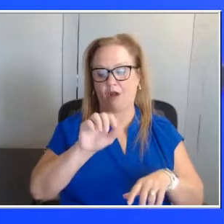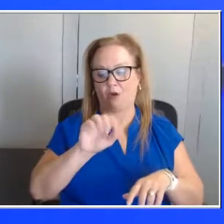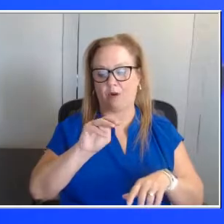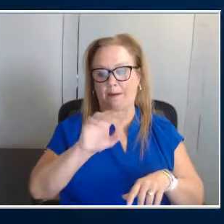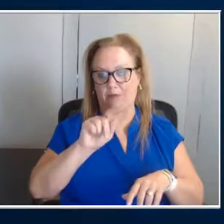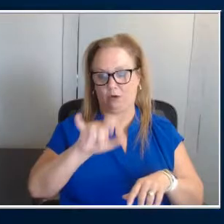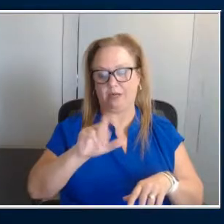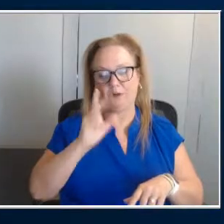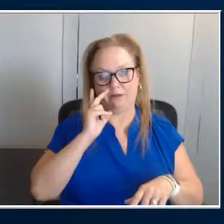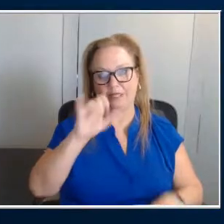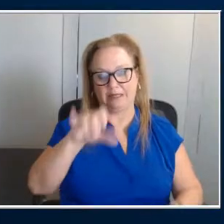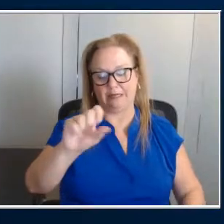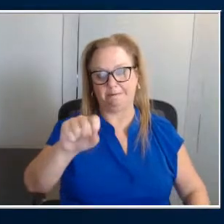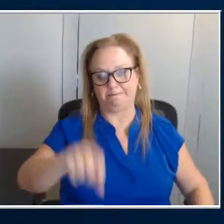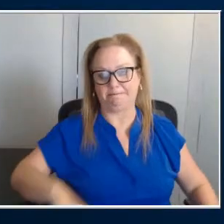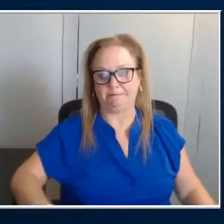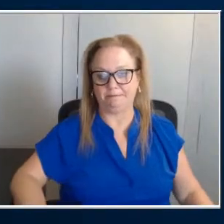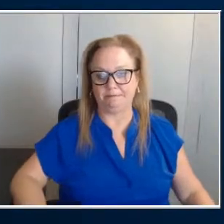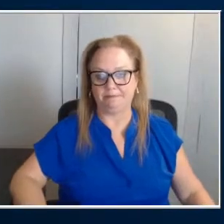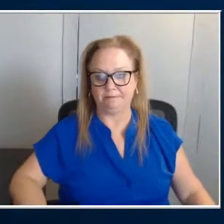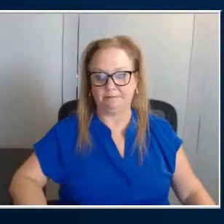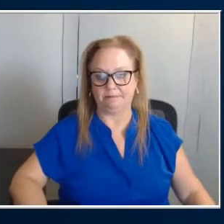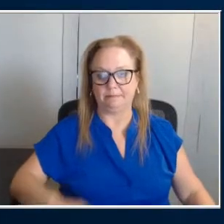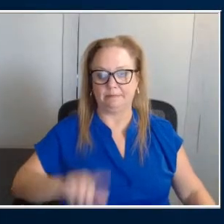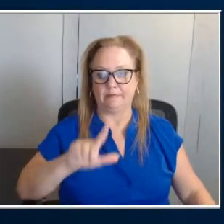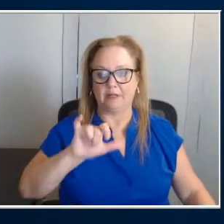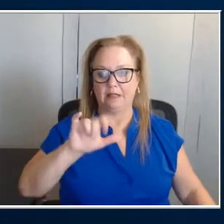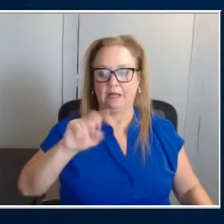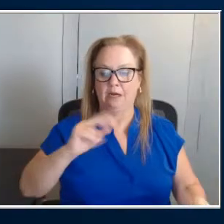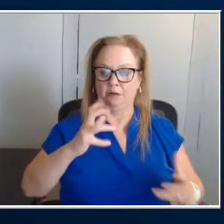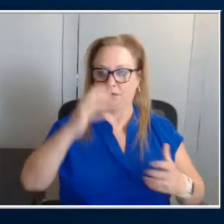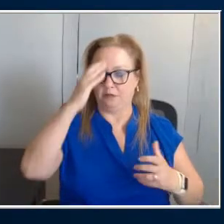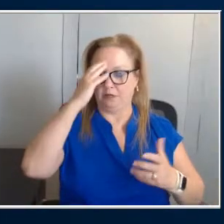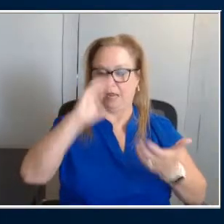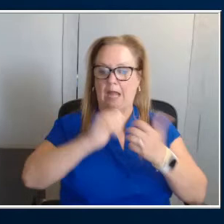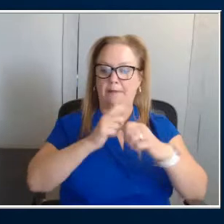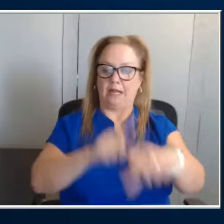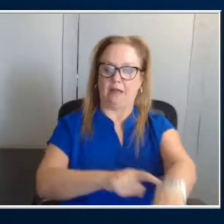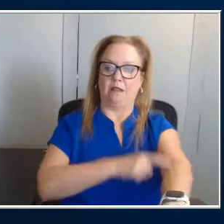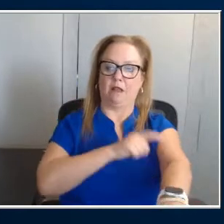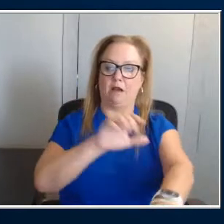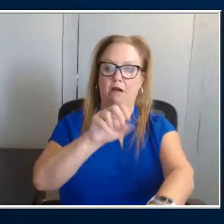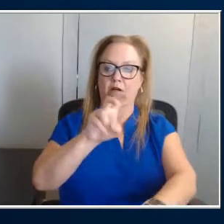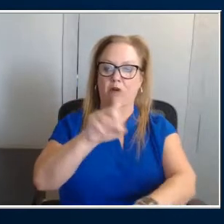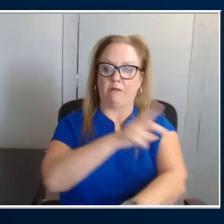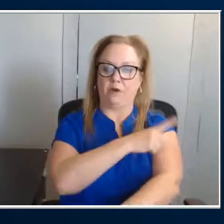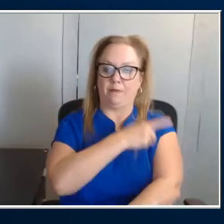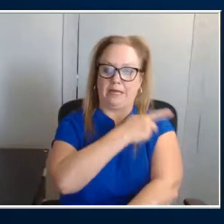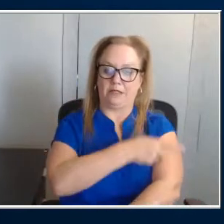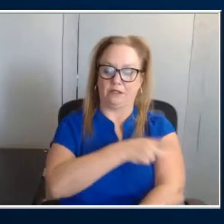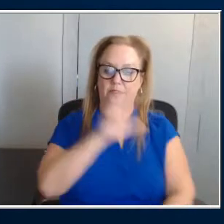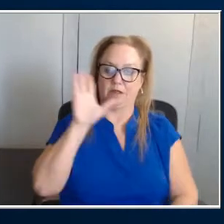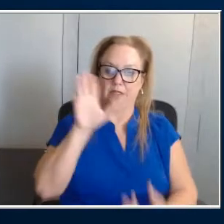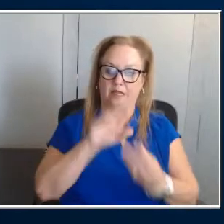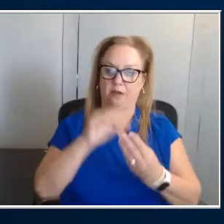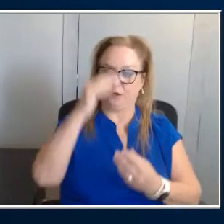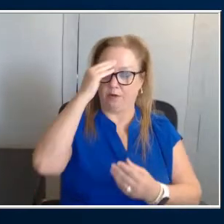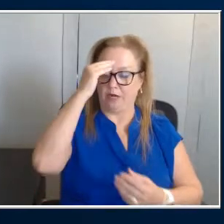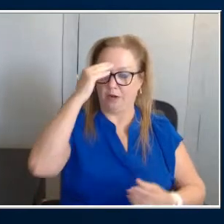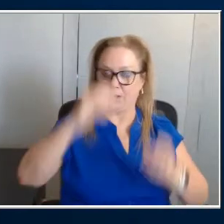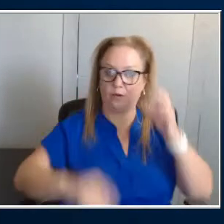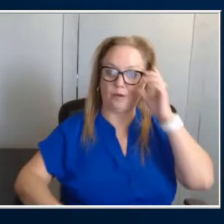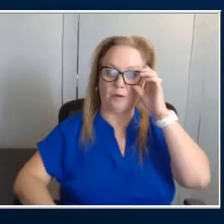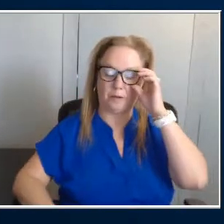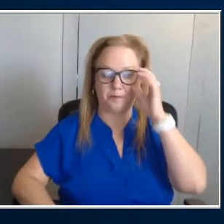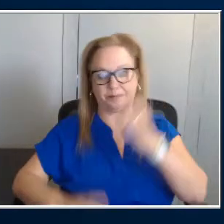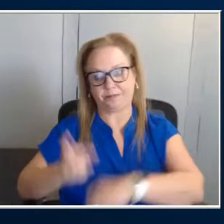that. Lynn wants to know, how many long COVID patients are there? Do we know? Oh, wow. That's a hard